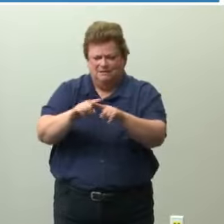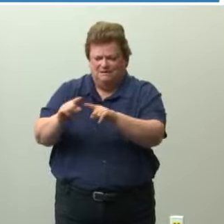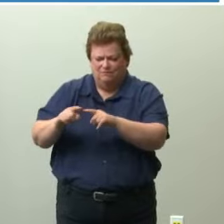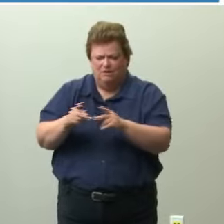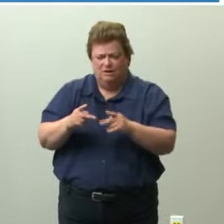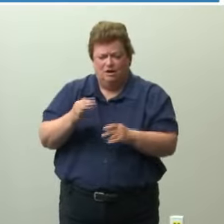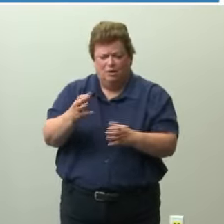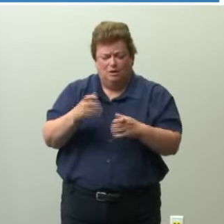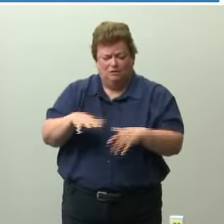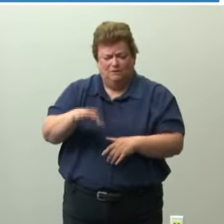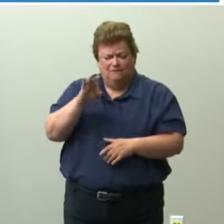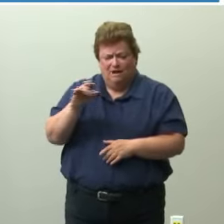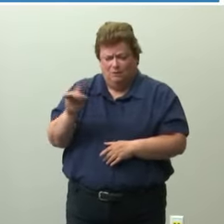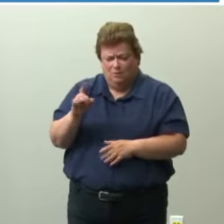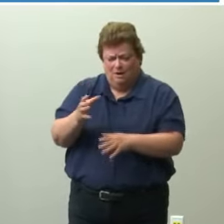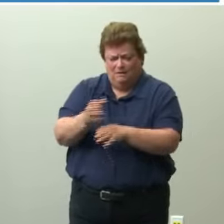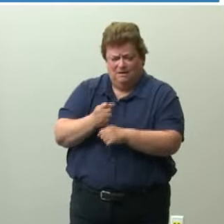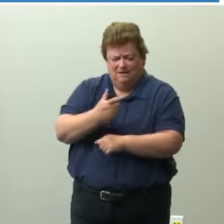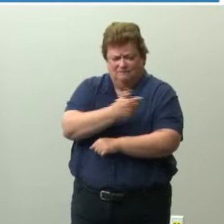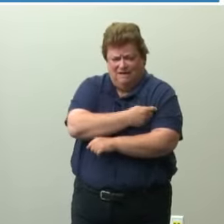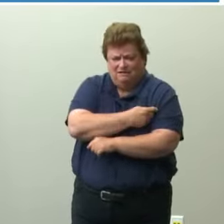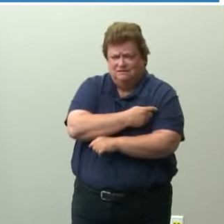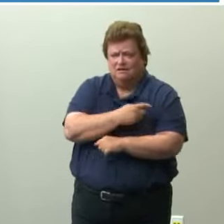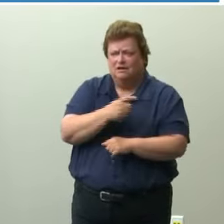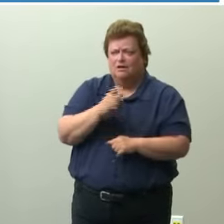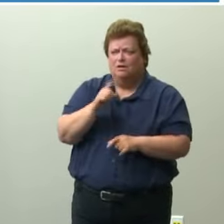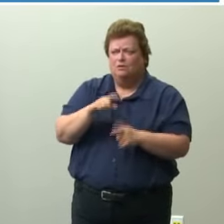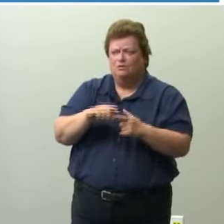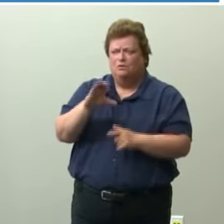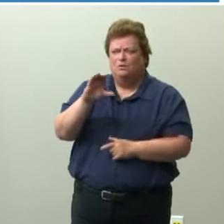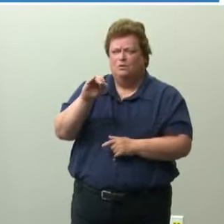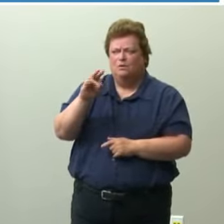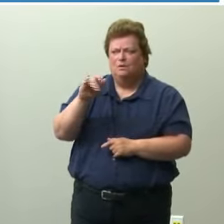To find a clinic near you, just go to